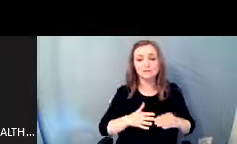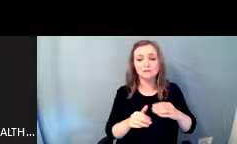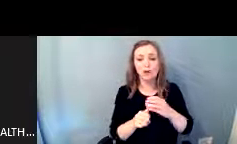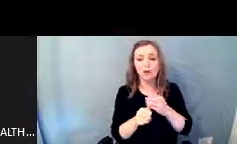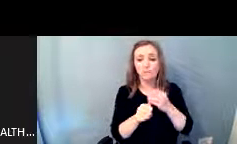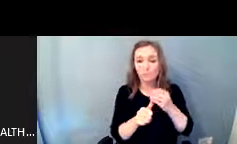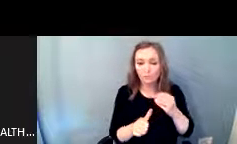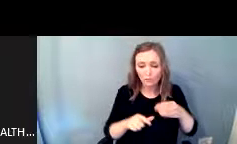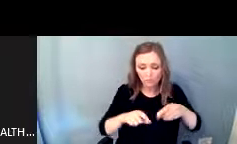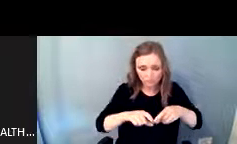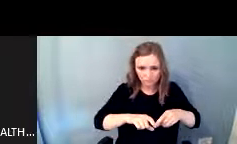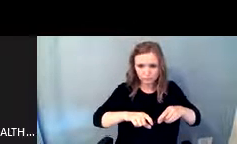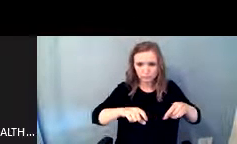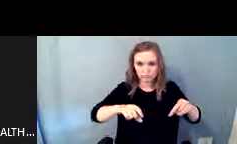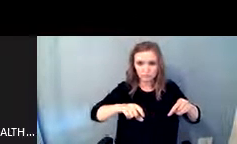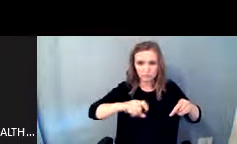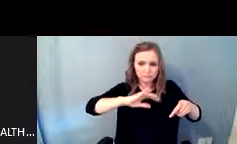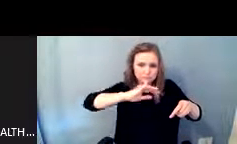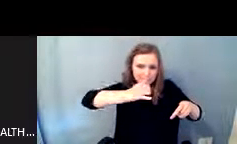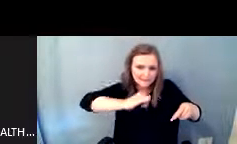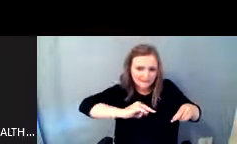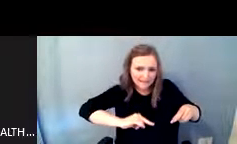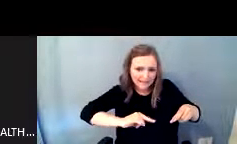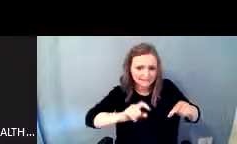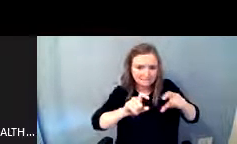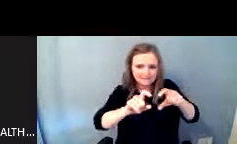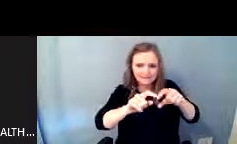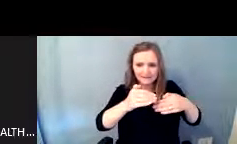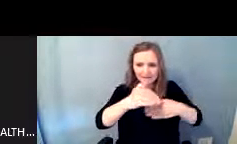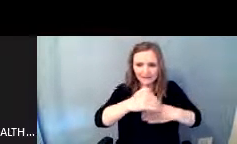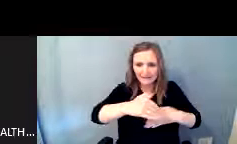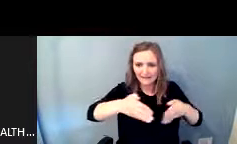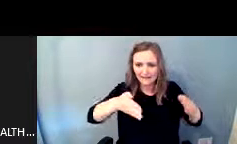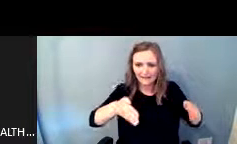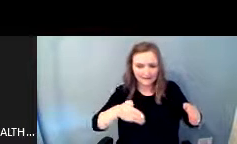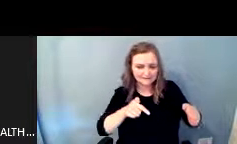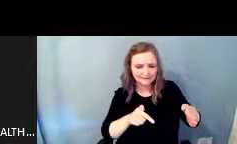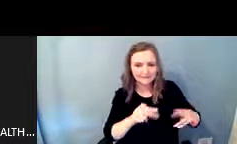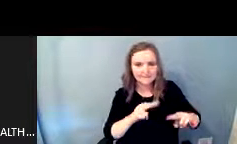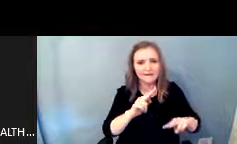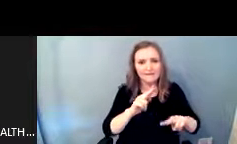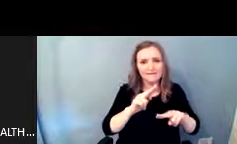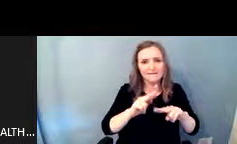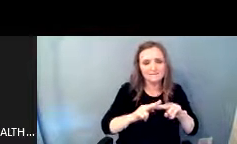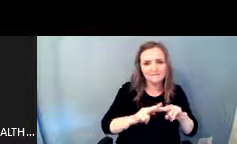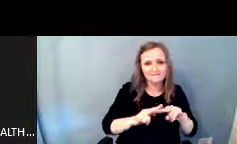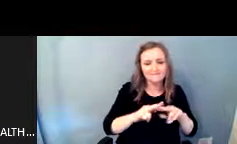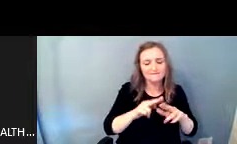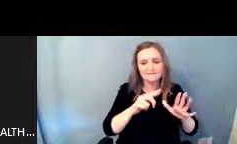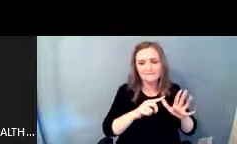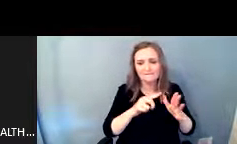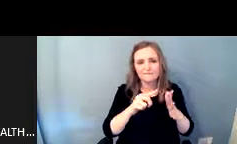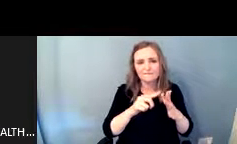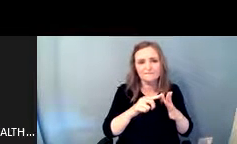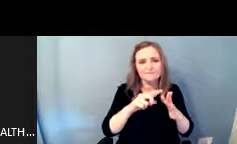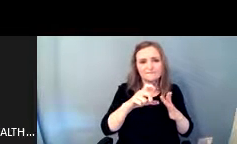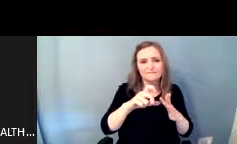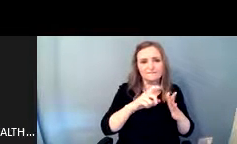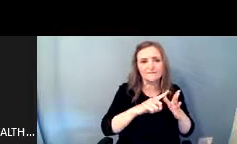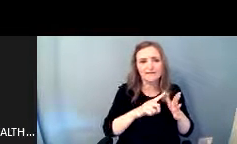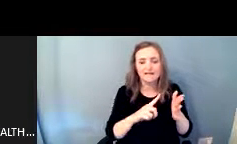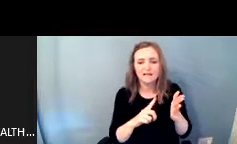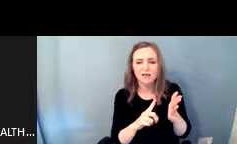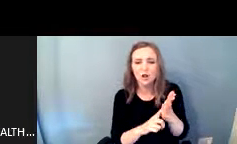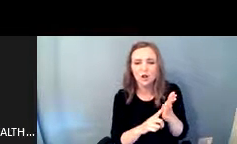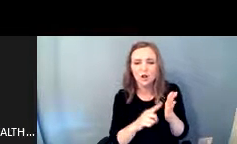received a kit, that we no longer have the fecal occult blood test. We have a test called